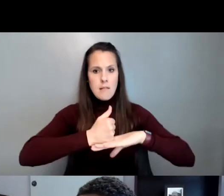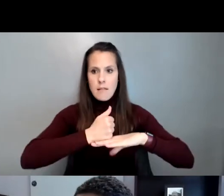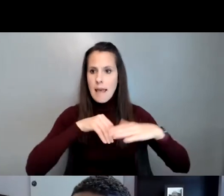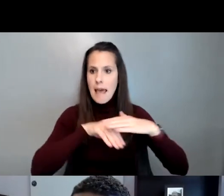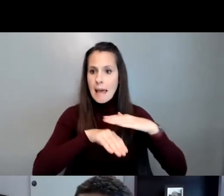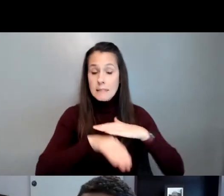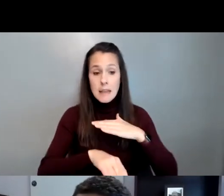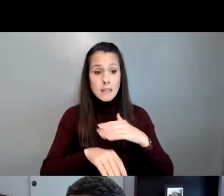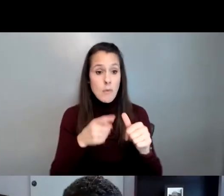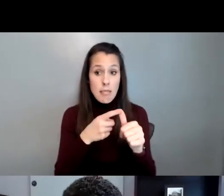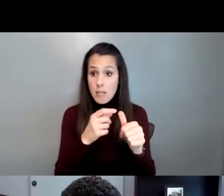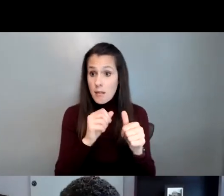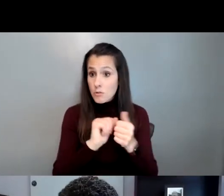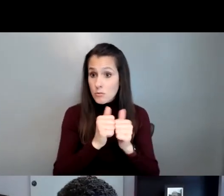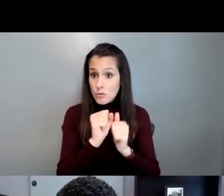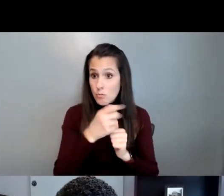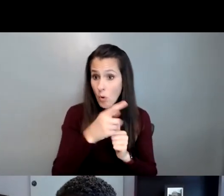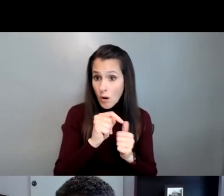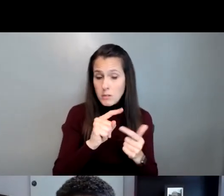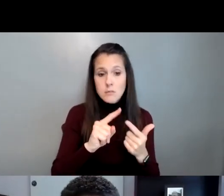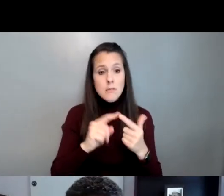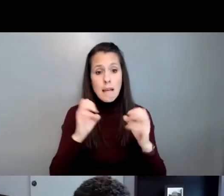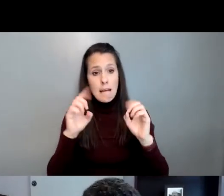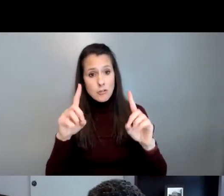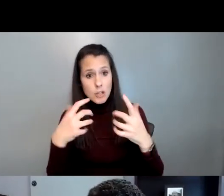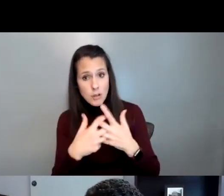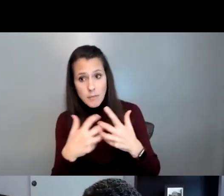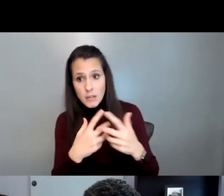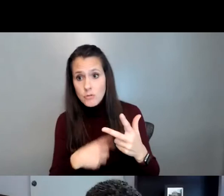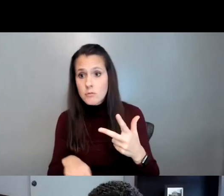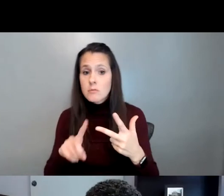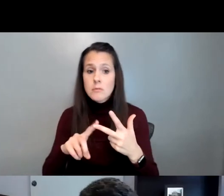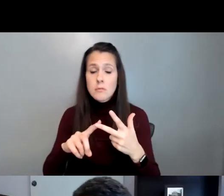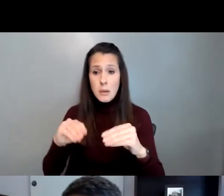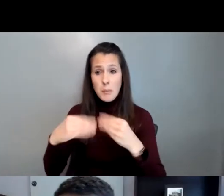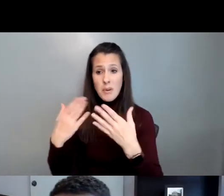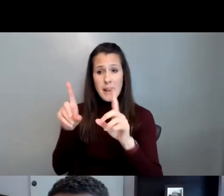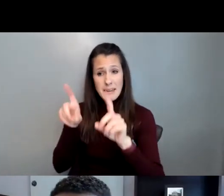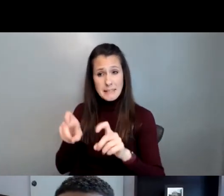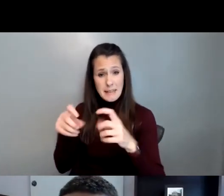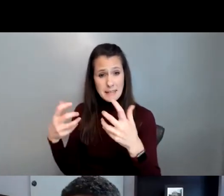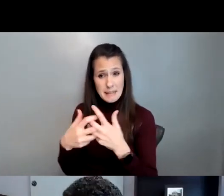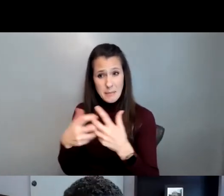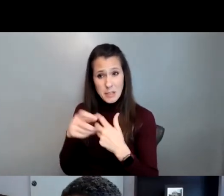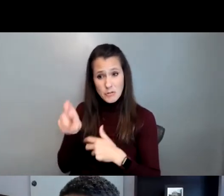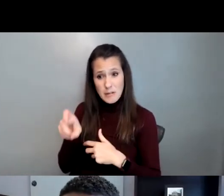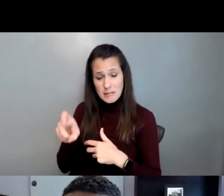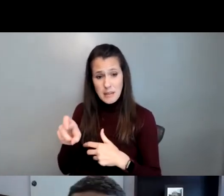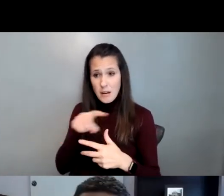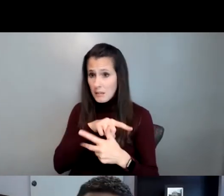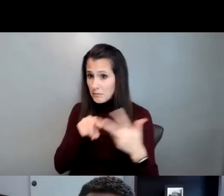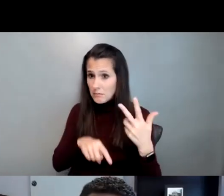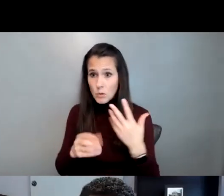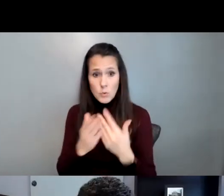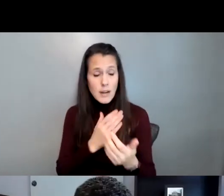sport, through giving them their educational accommodations, whether it's providing them with the testing accommodations that they need. We at the University